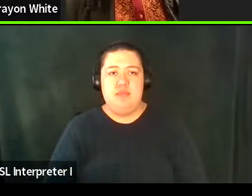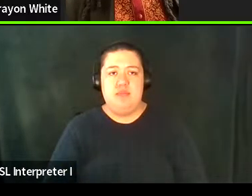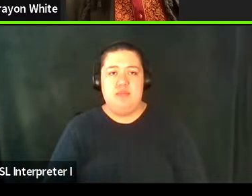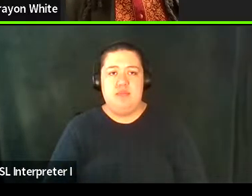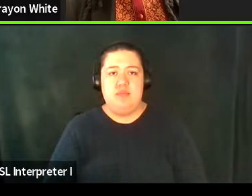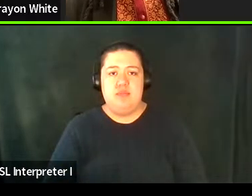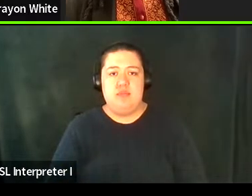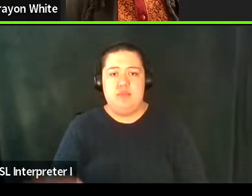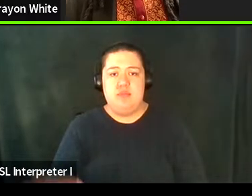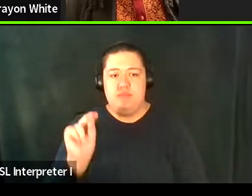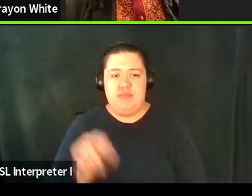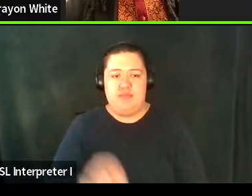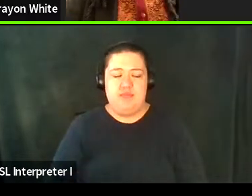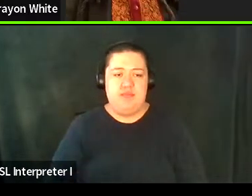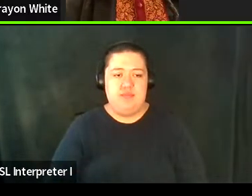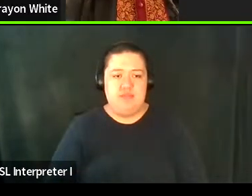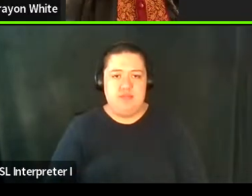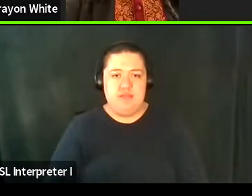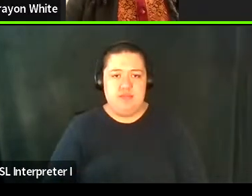No.